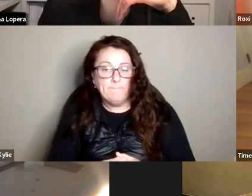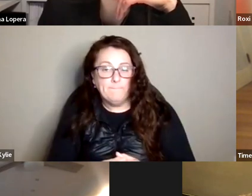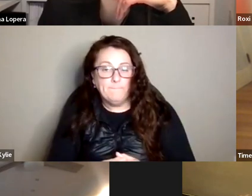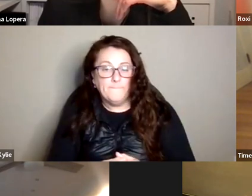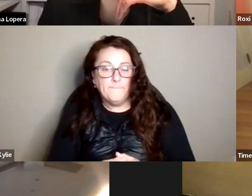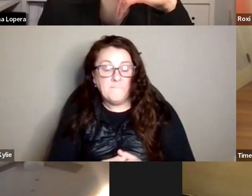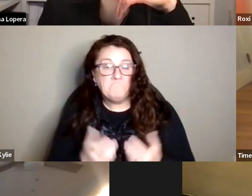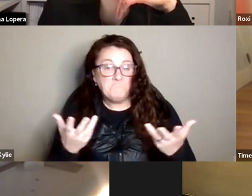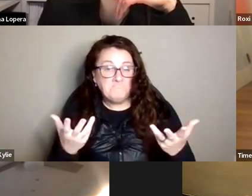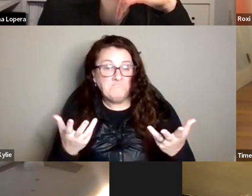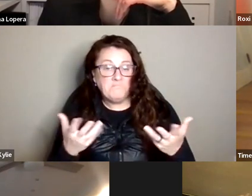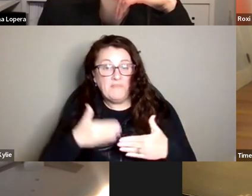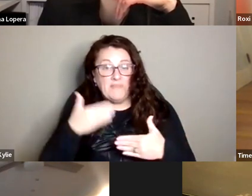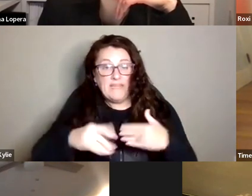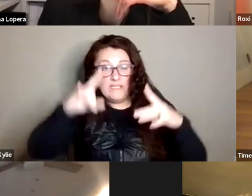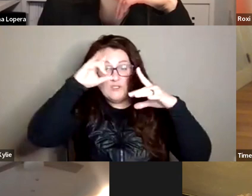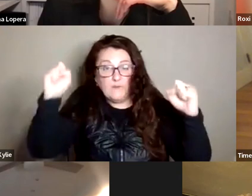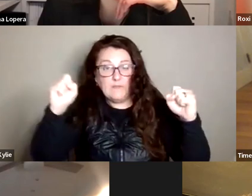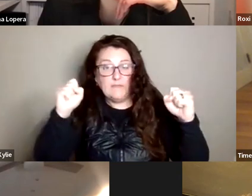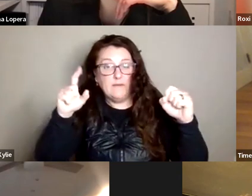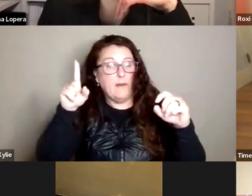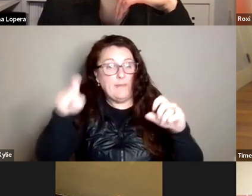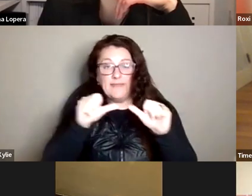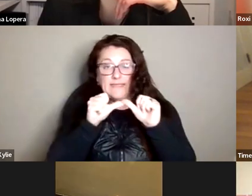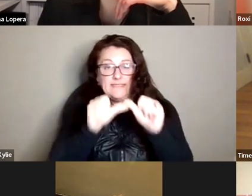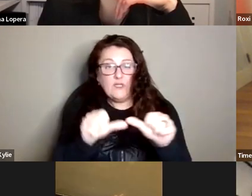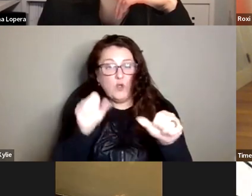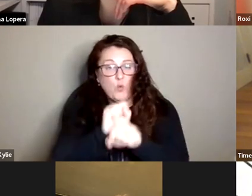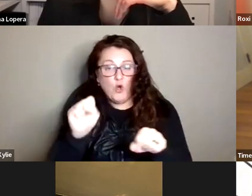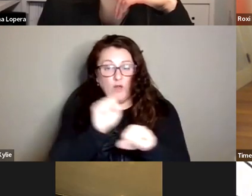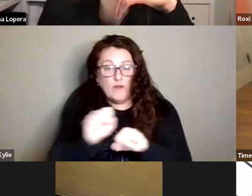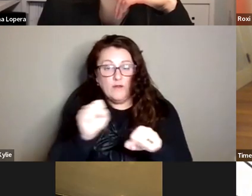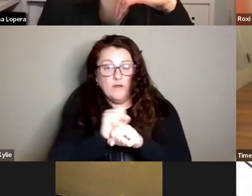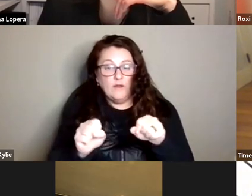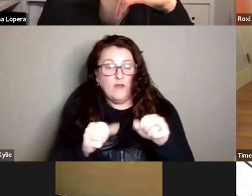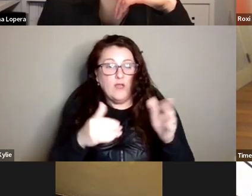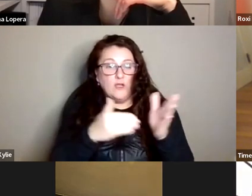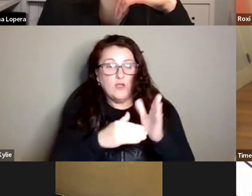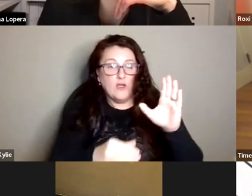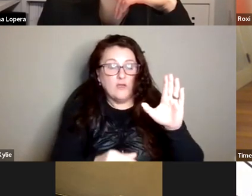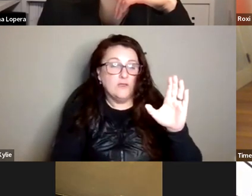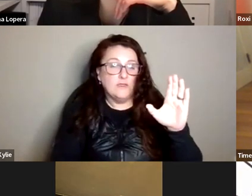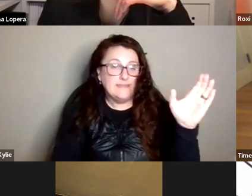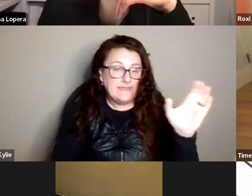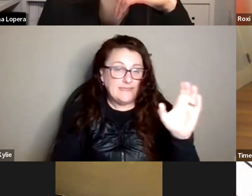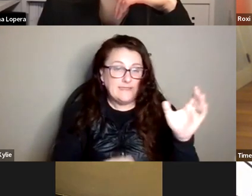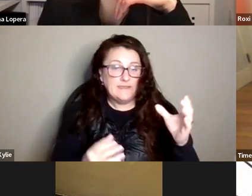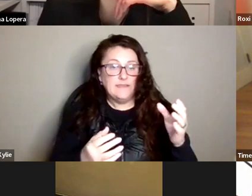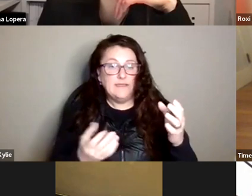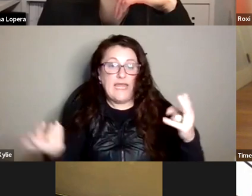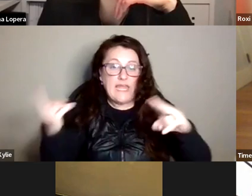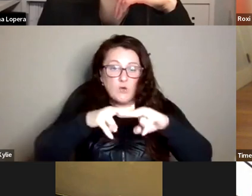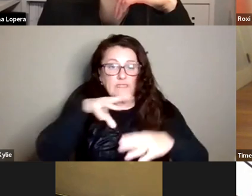That said, the next superintendent must continue the work begun under Dr. Caselius to increase inclusion